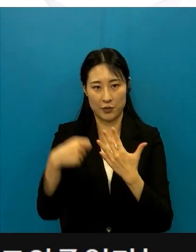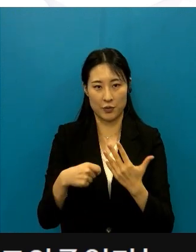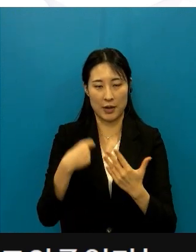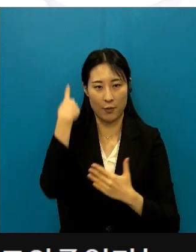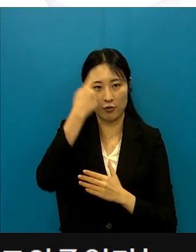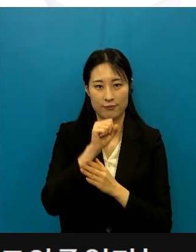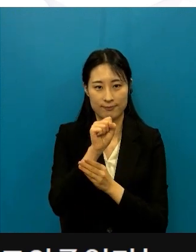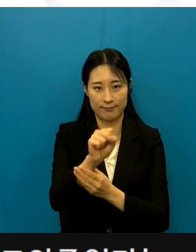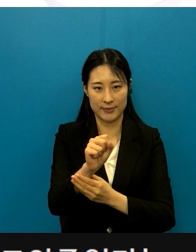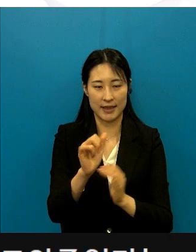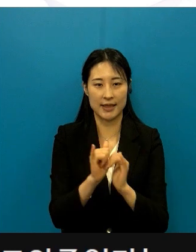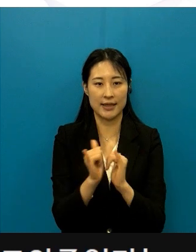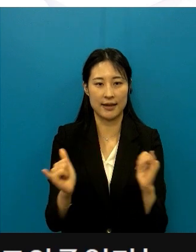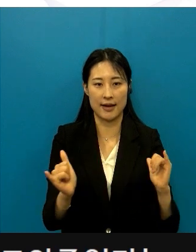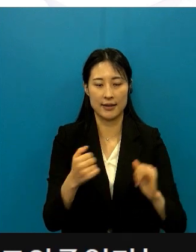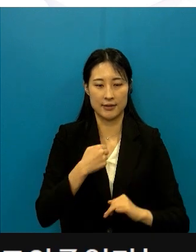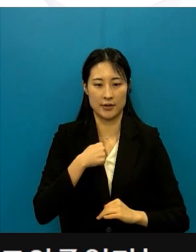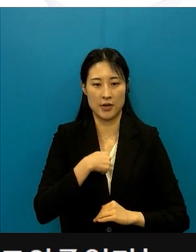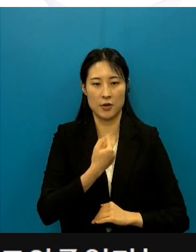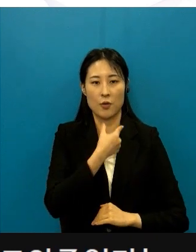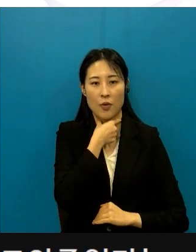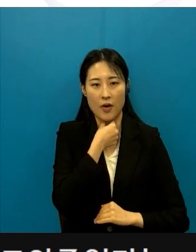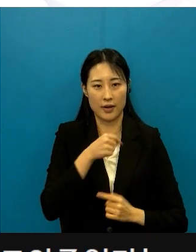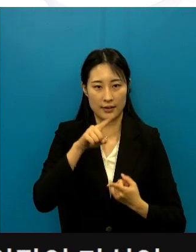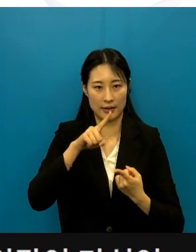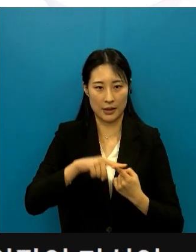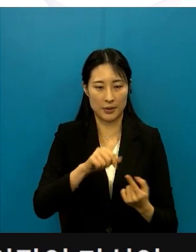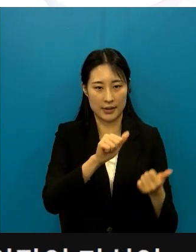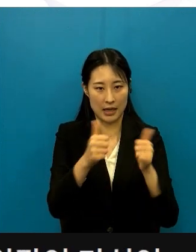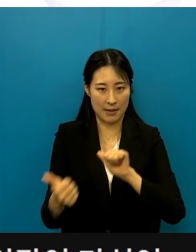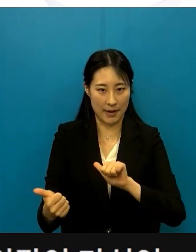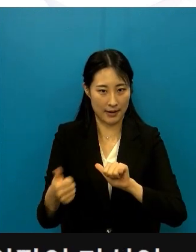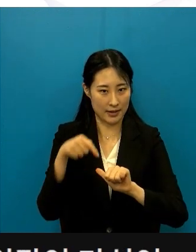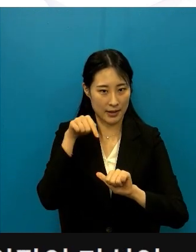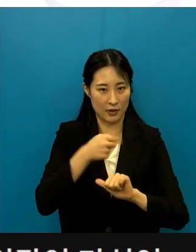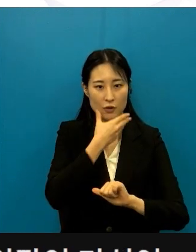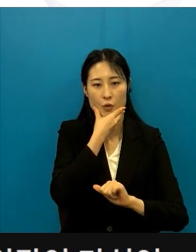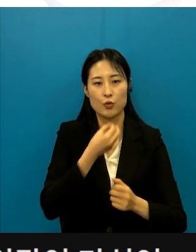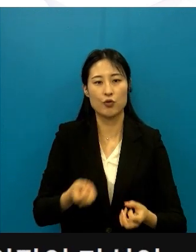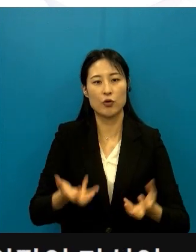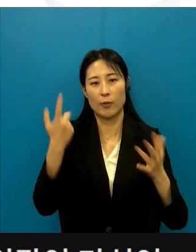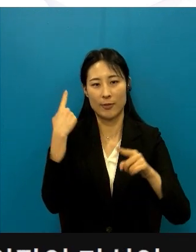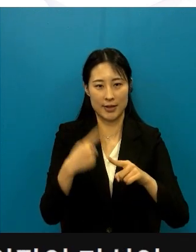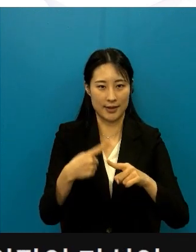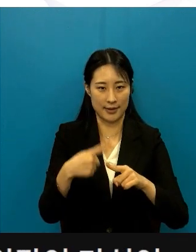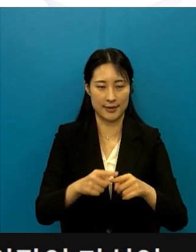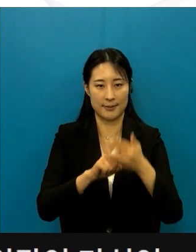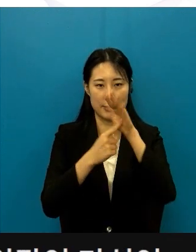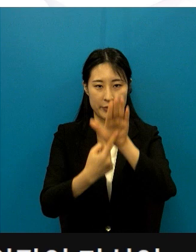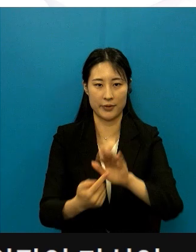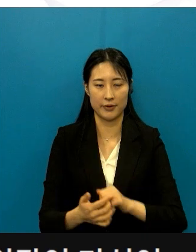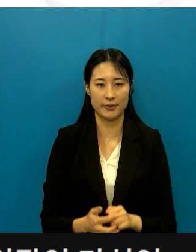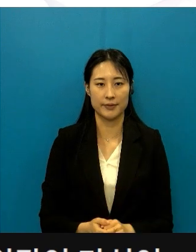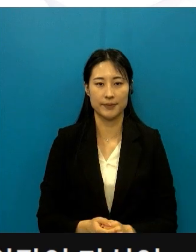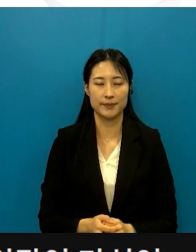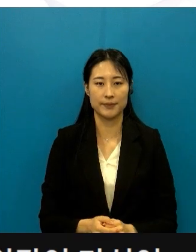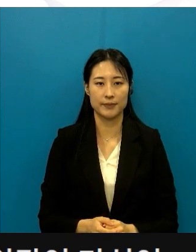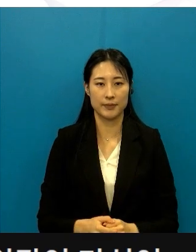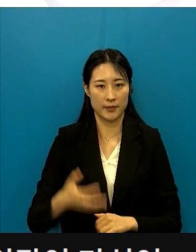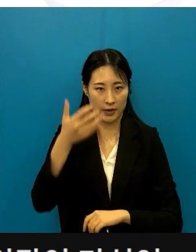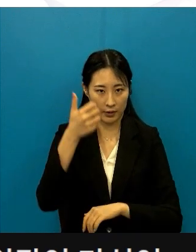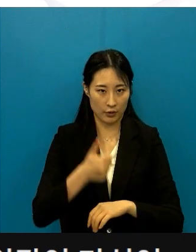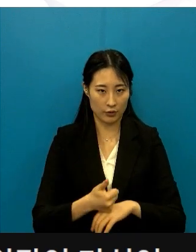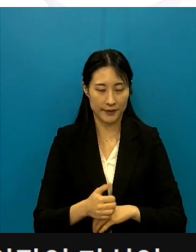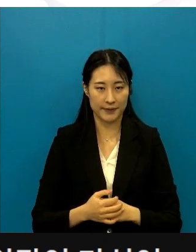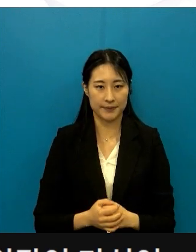constant choice. In the final stage of this process, the choice of how to die awaits us,